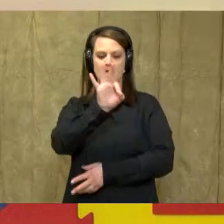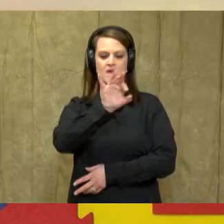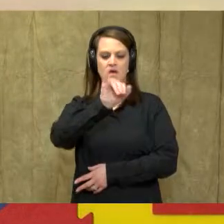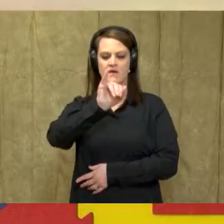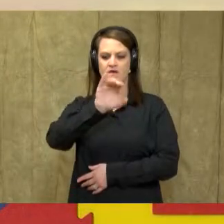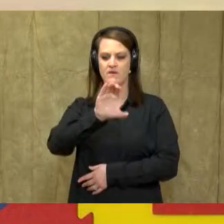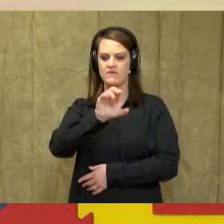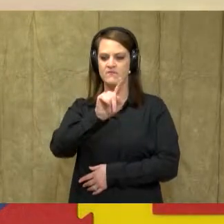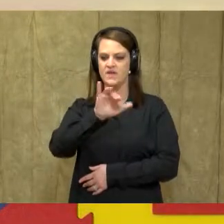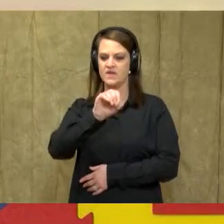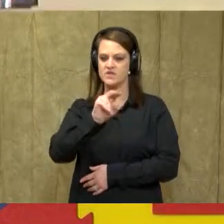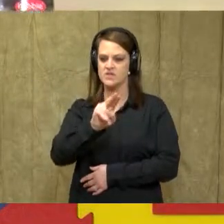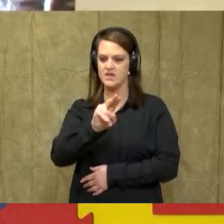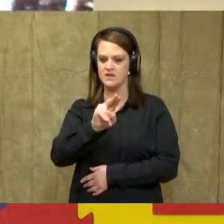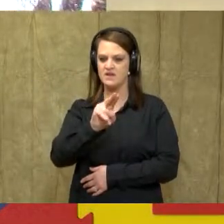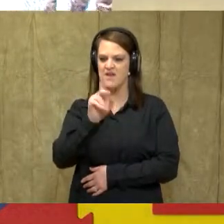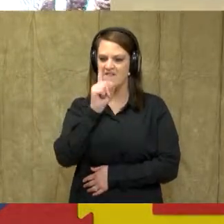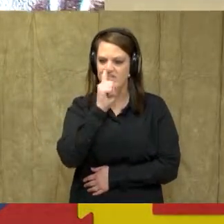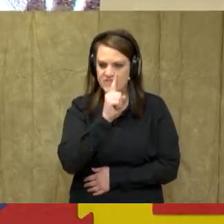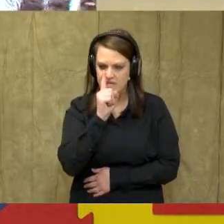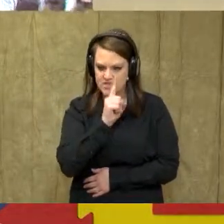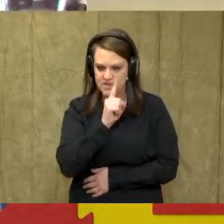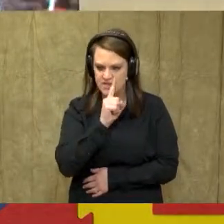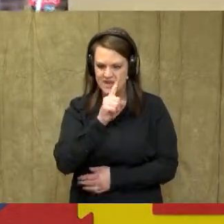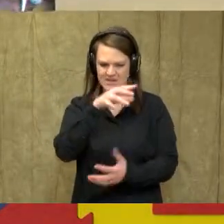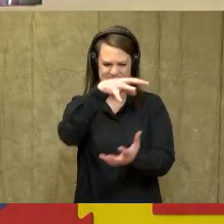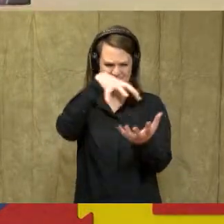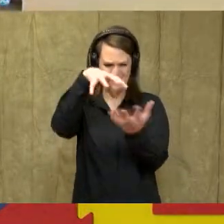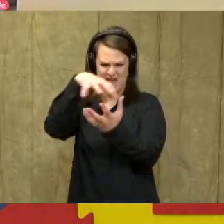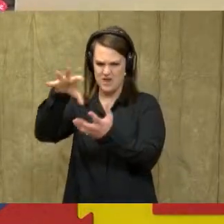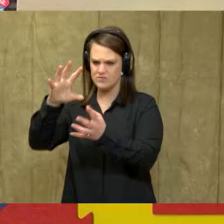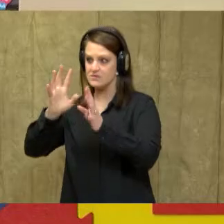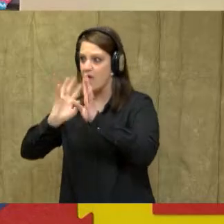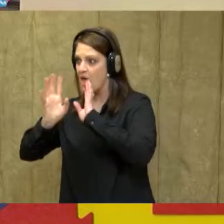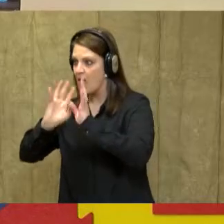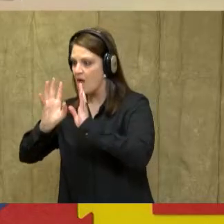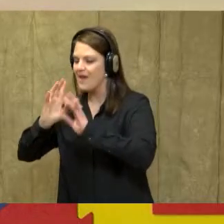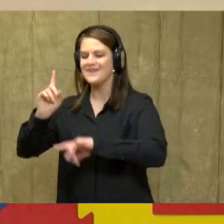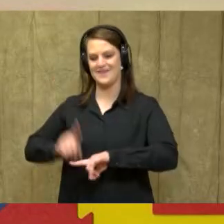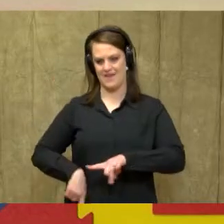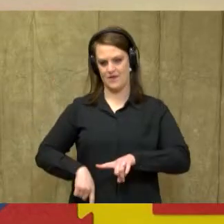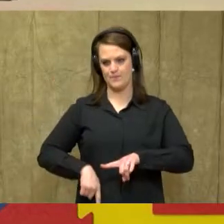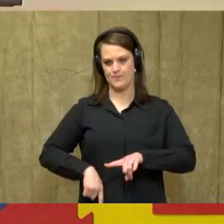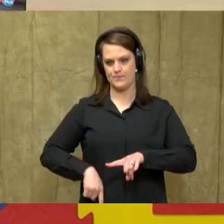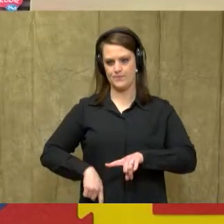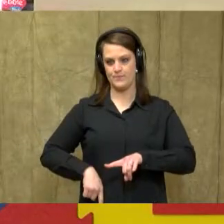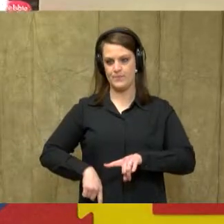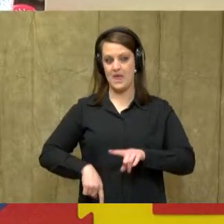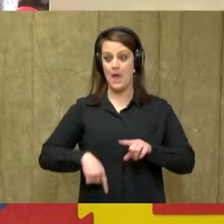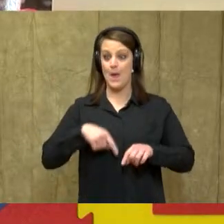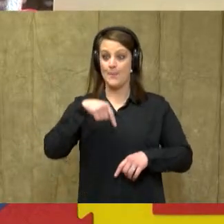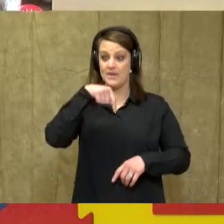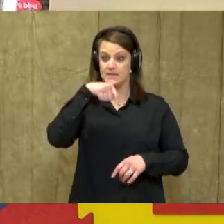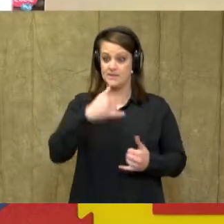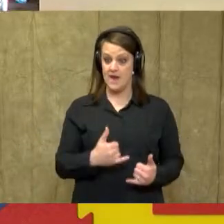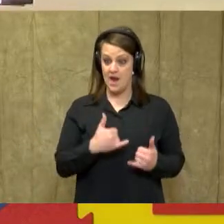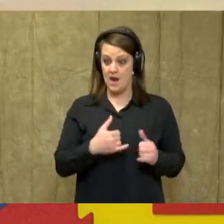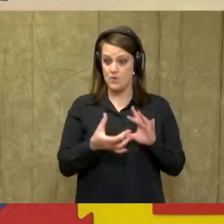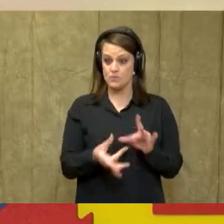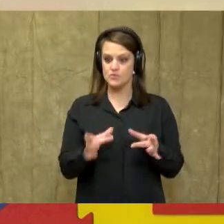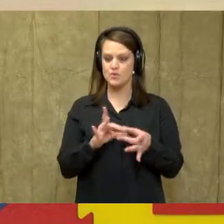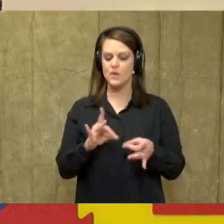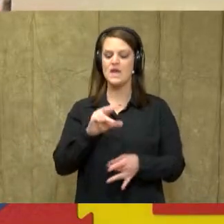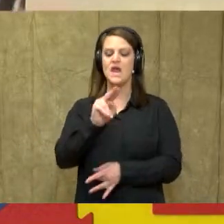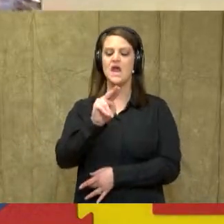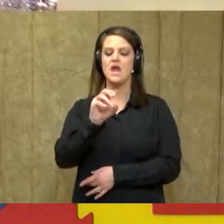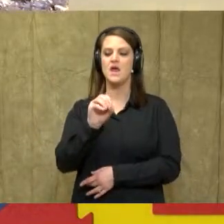wasn't real, because clouds can't really talk. But this story is nonfiction. That